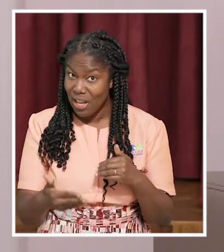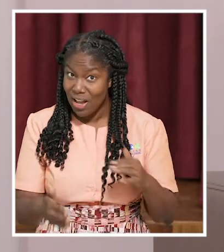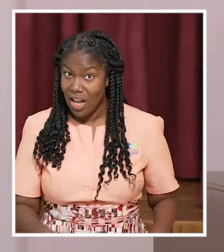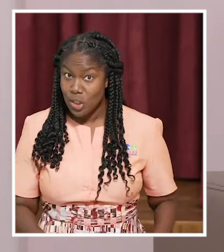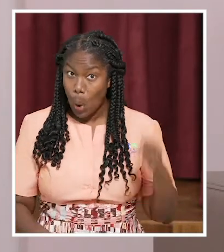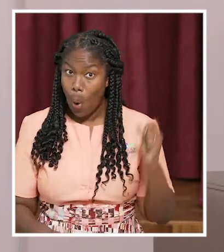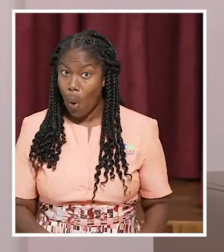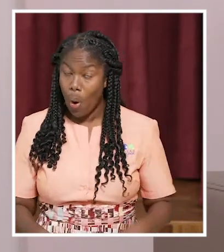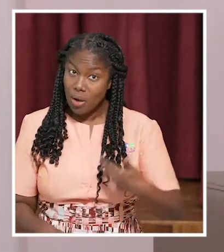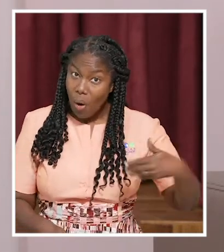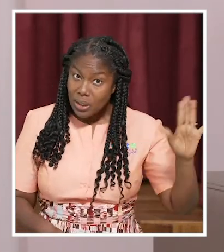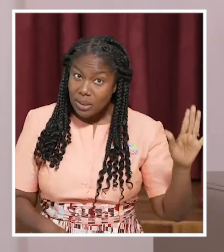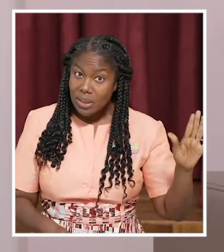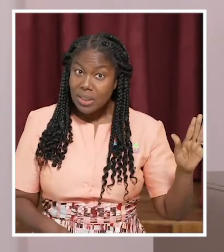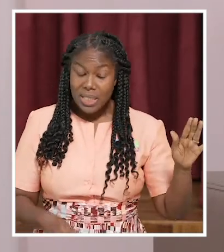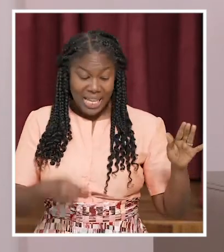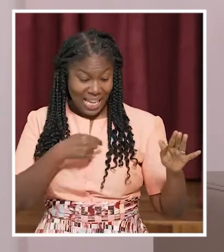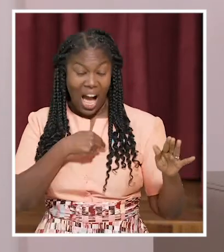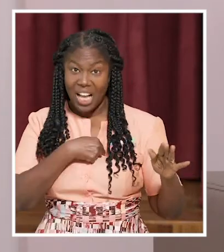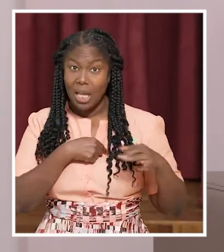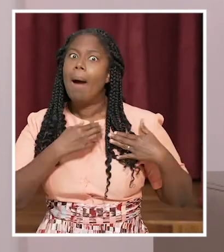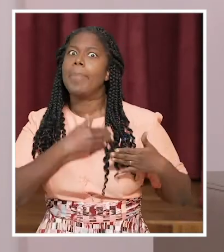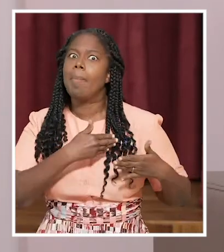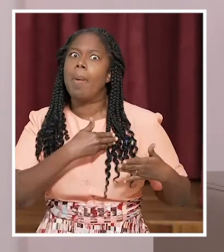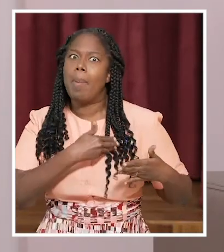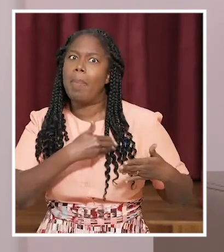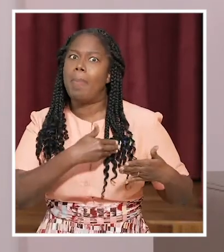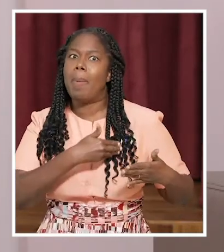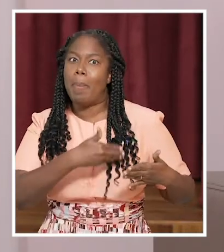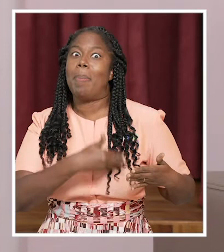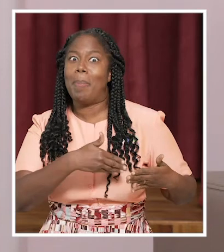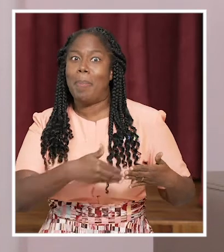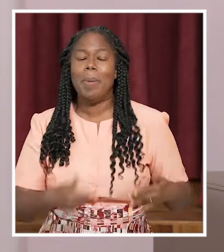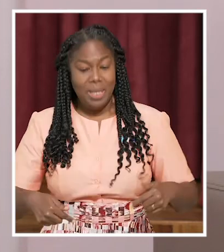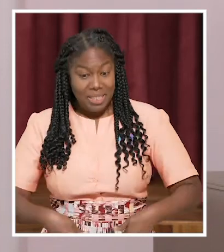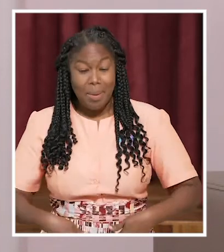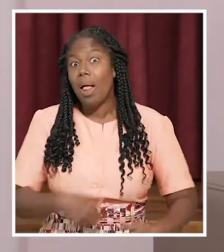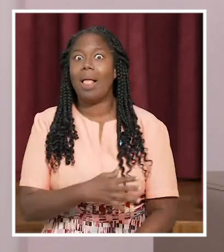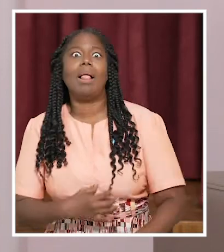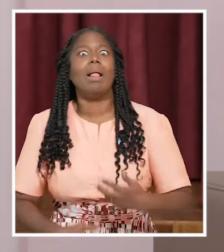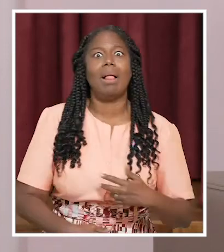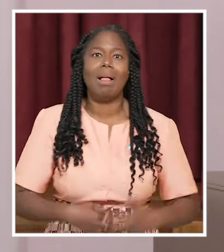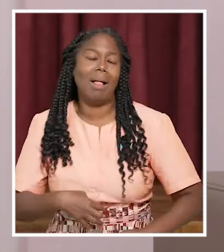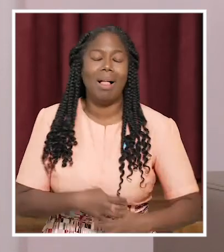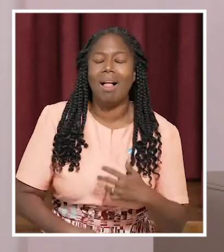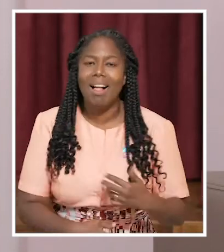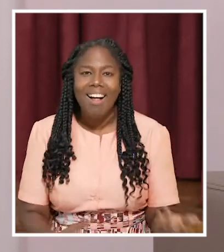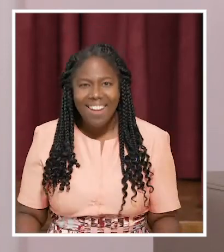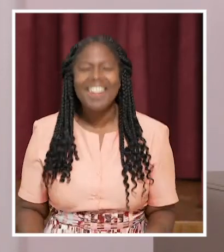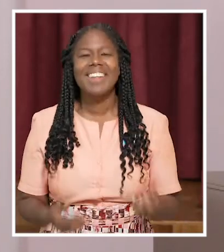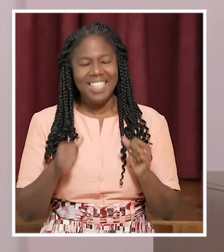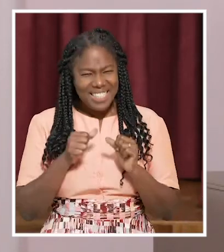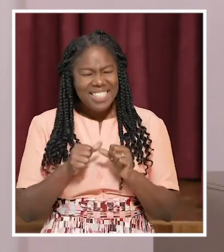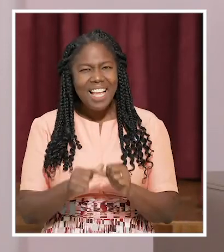The stomach continues to churn out acids that, have an uncomfortable effect on how you feel. You're